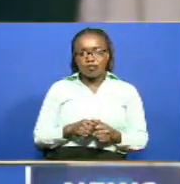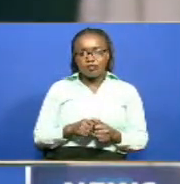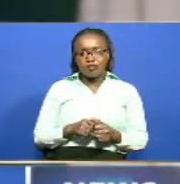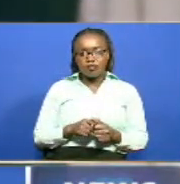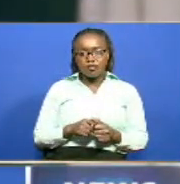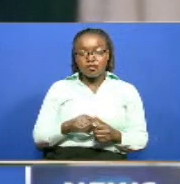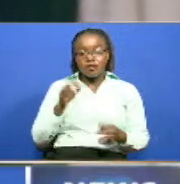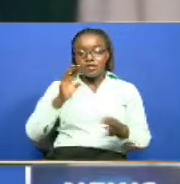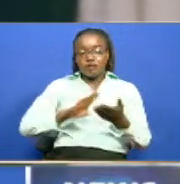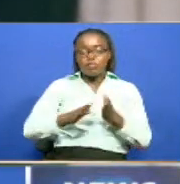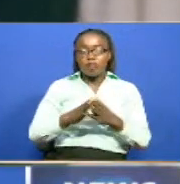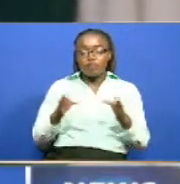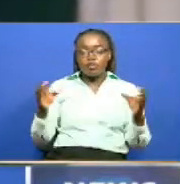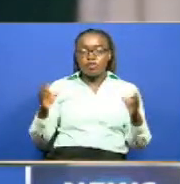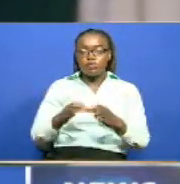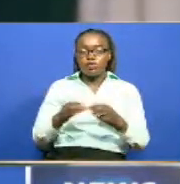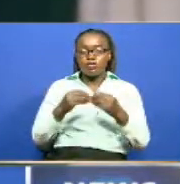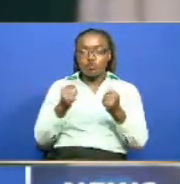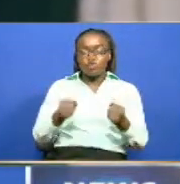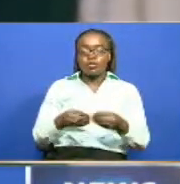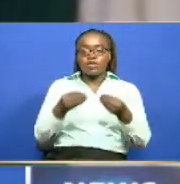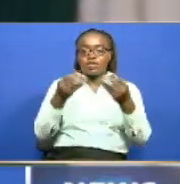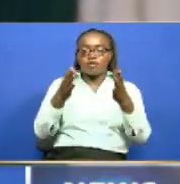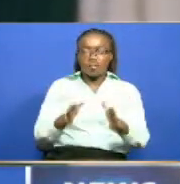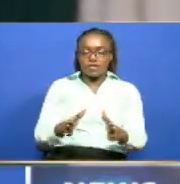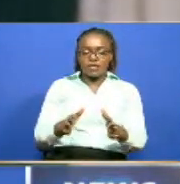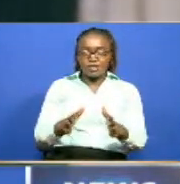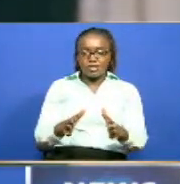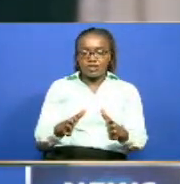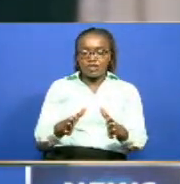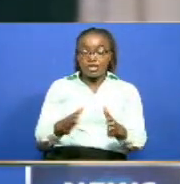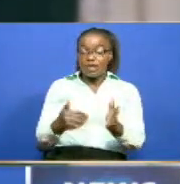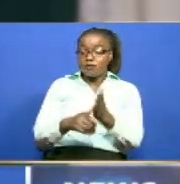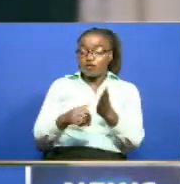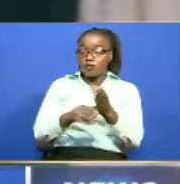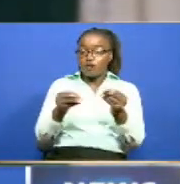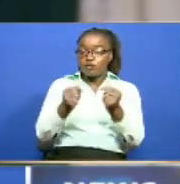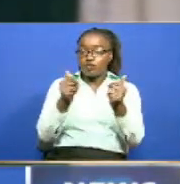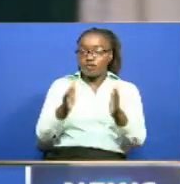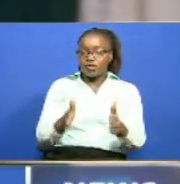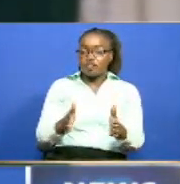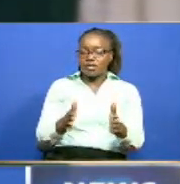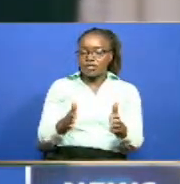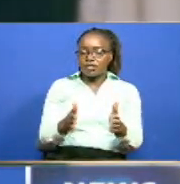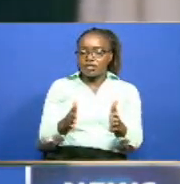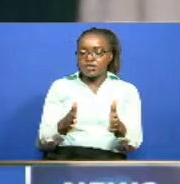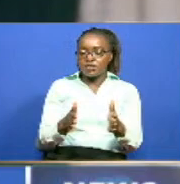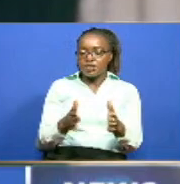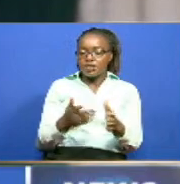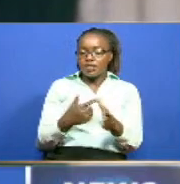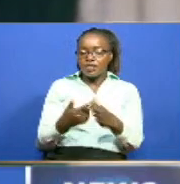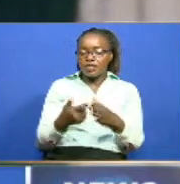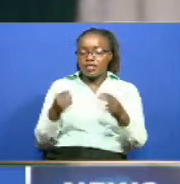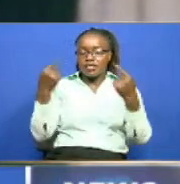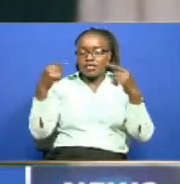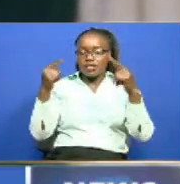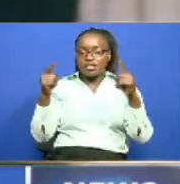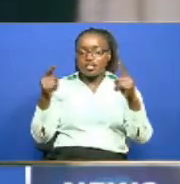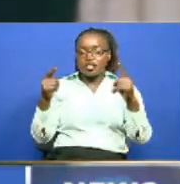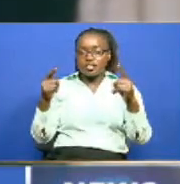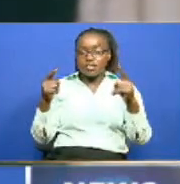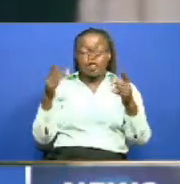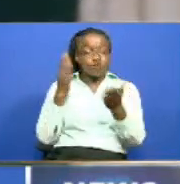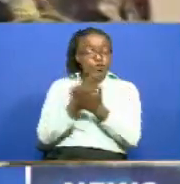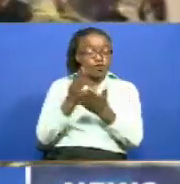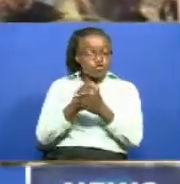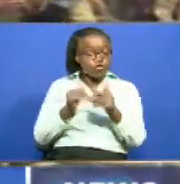If you become a community of solution givers and problem solvers, success will inevitably